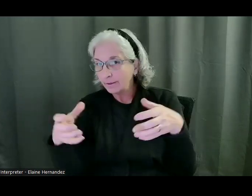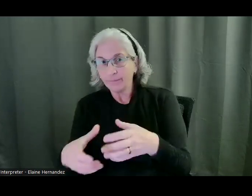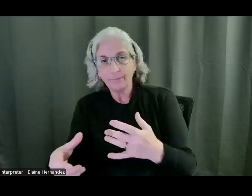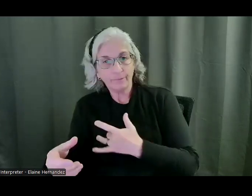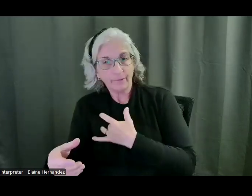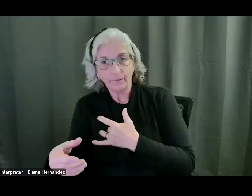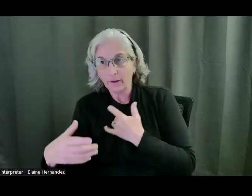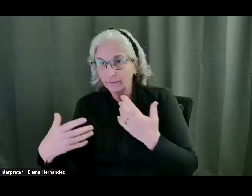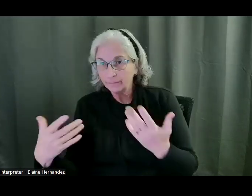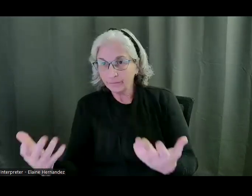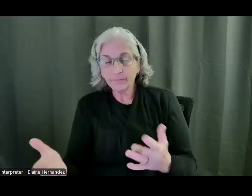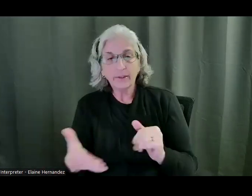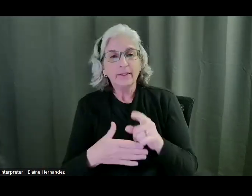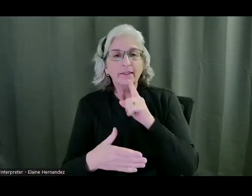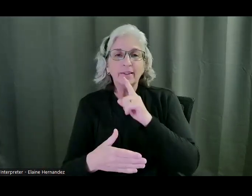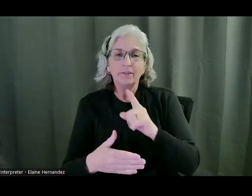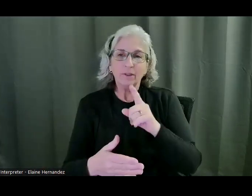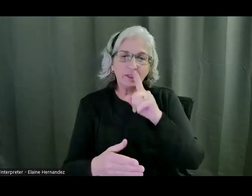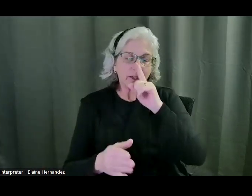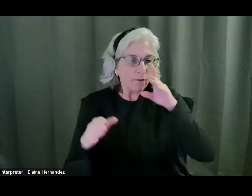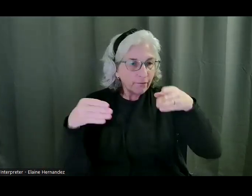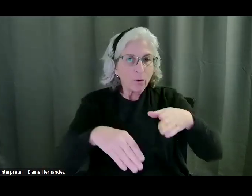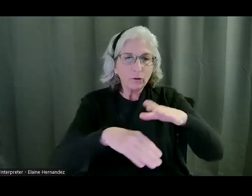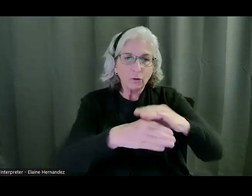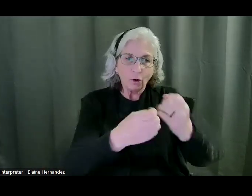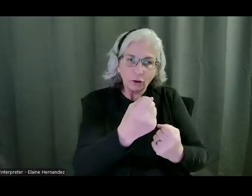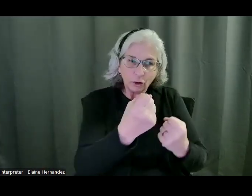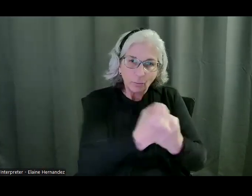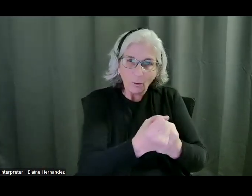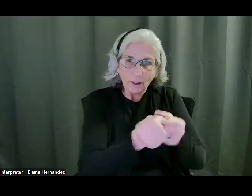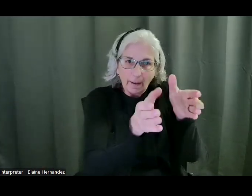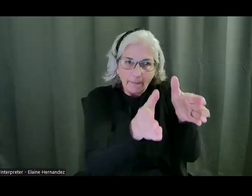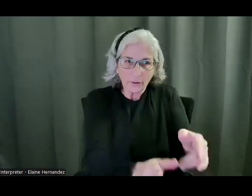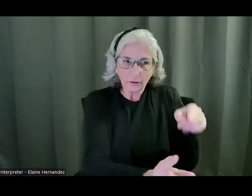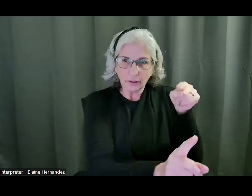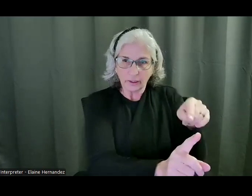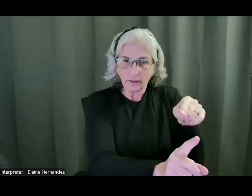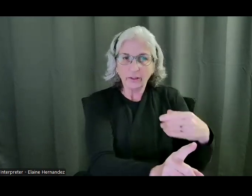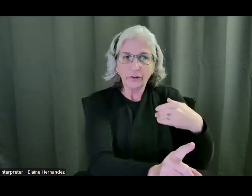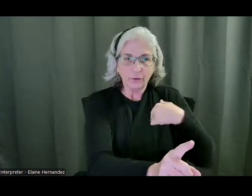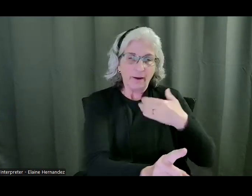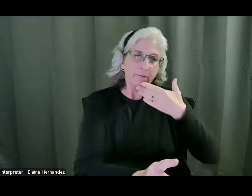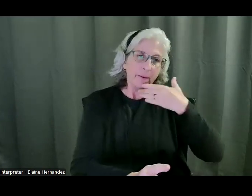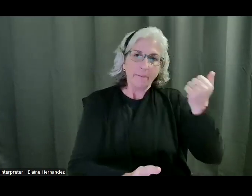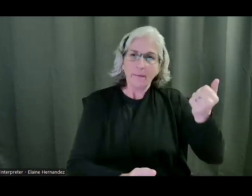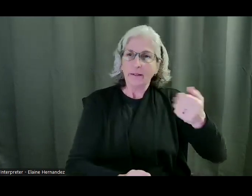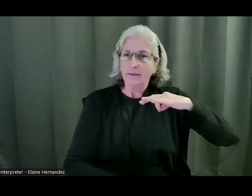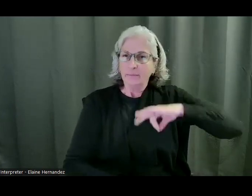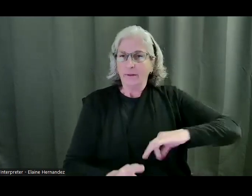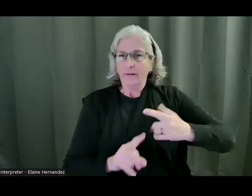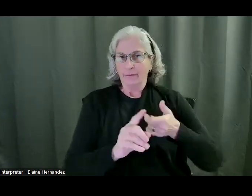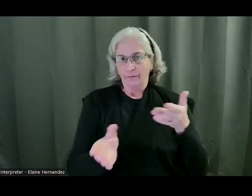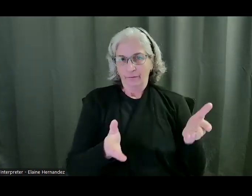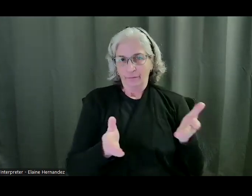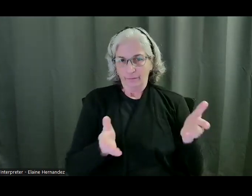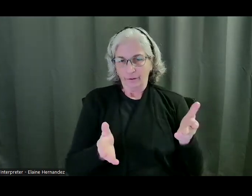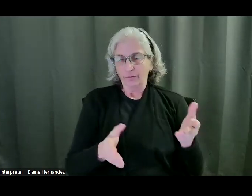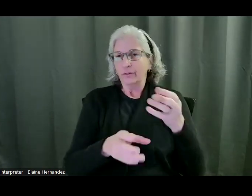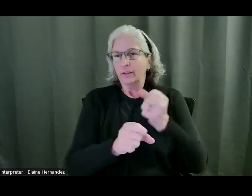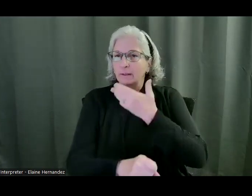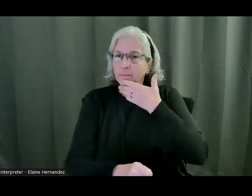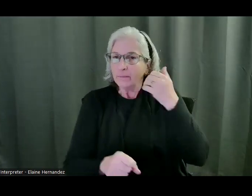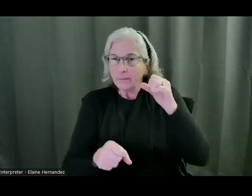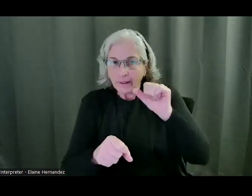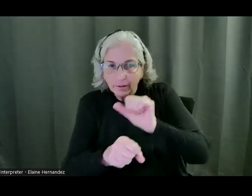to supporting somebody with having maximum benefit from services and achieving those vocational goals, that grounding it in